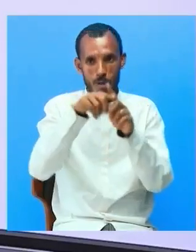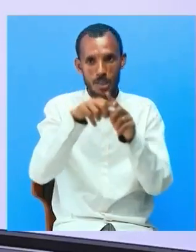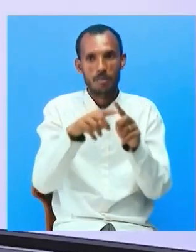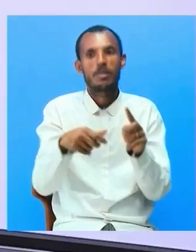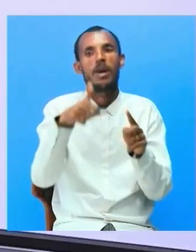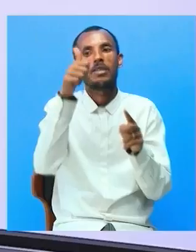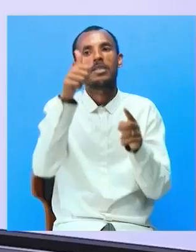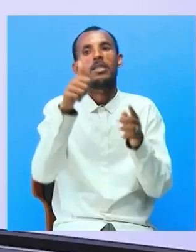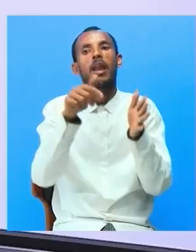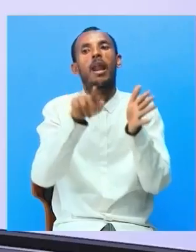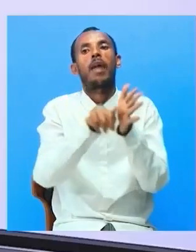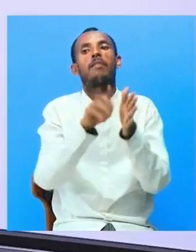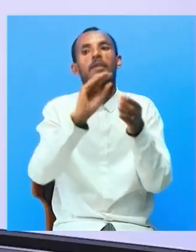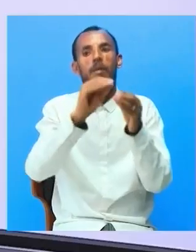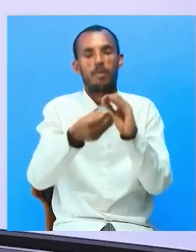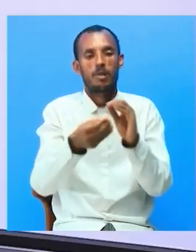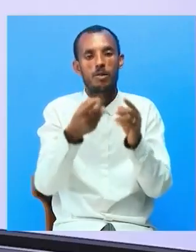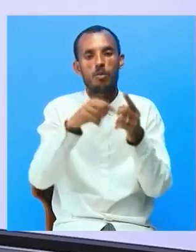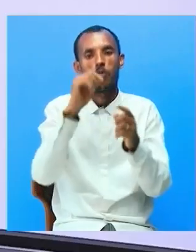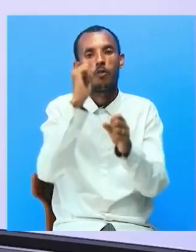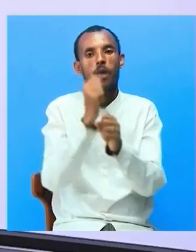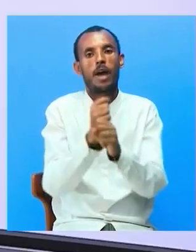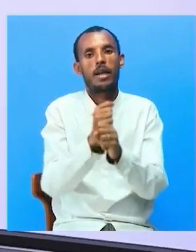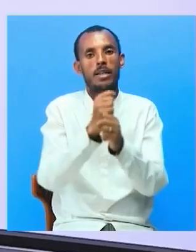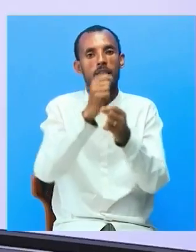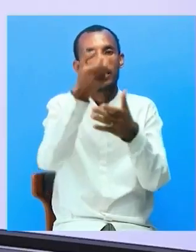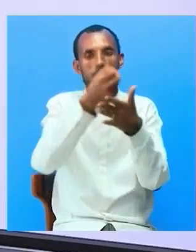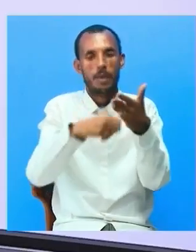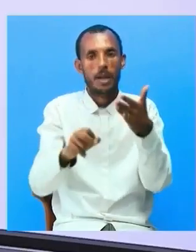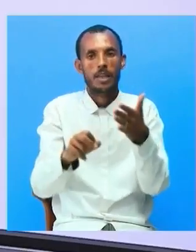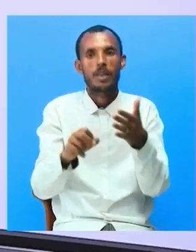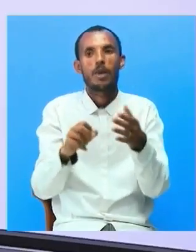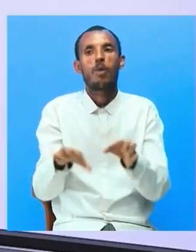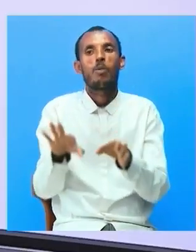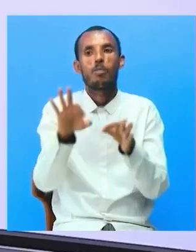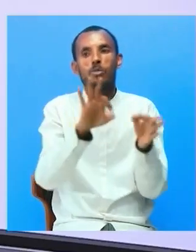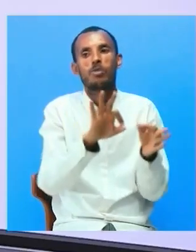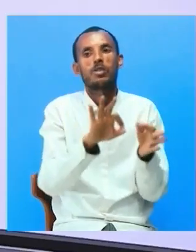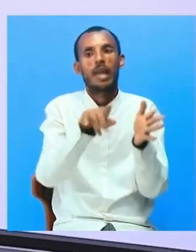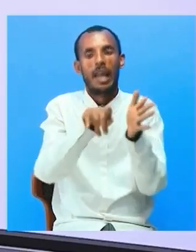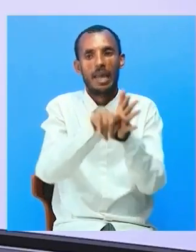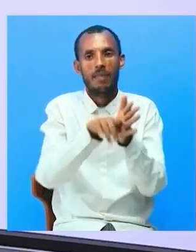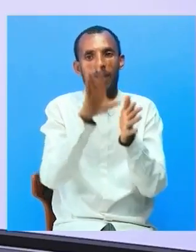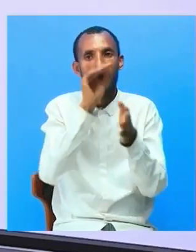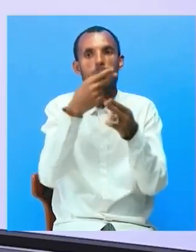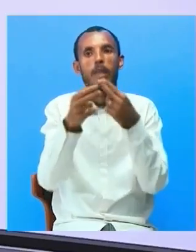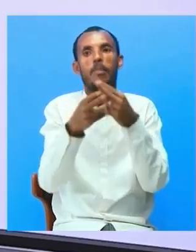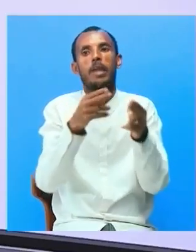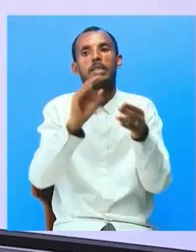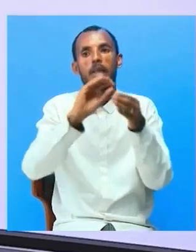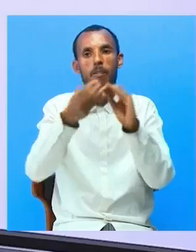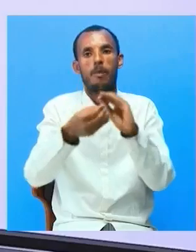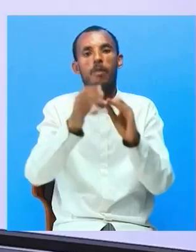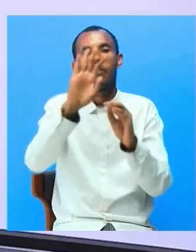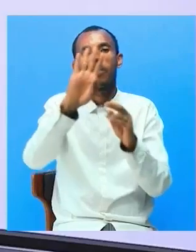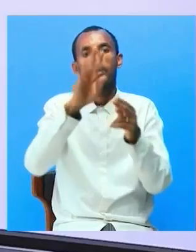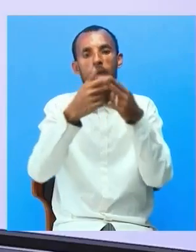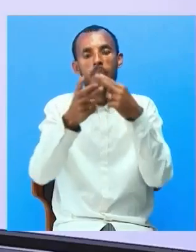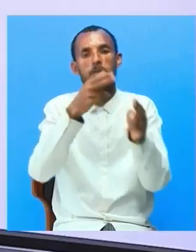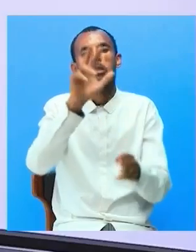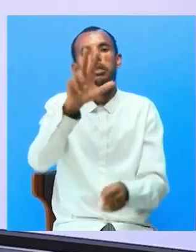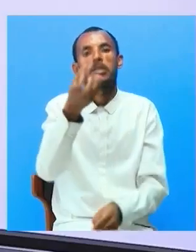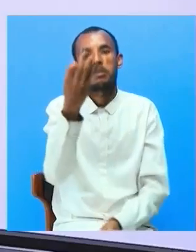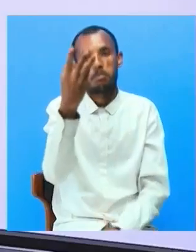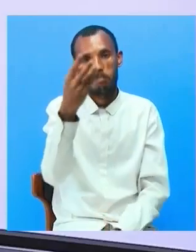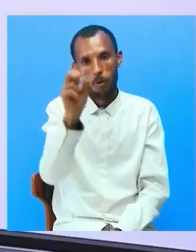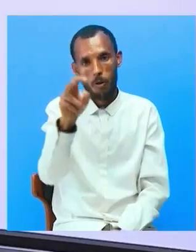is negative number. To find the product, put the negative sign and multiply the numbers 4 and 3. 4 times